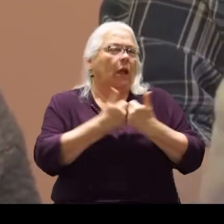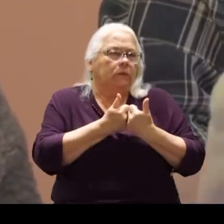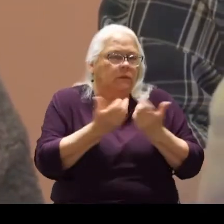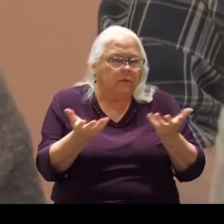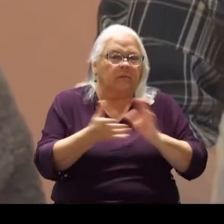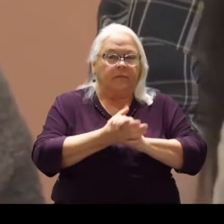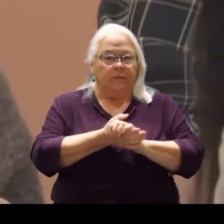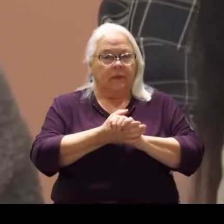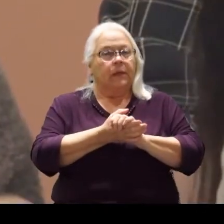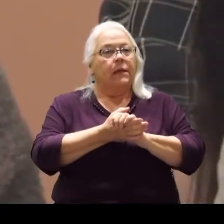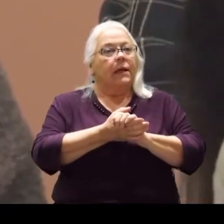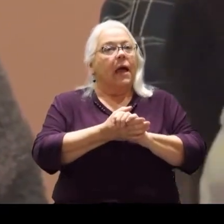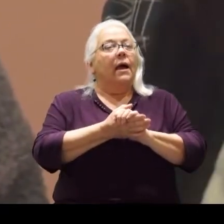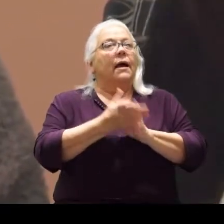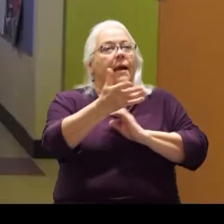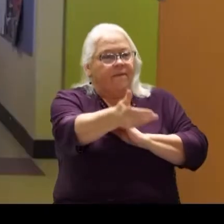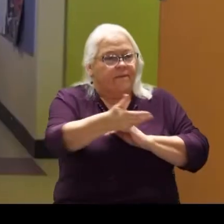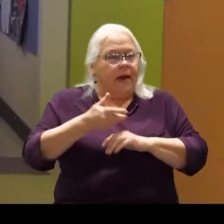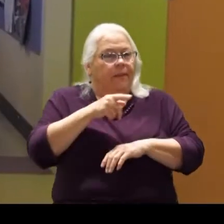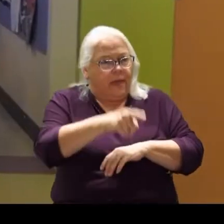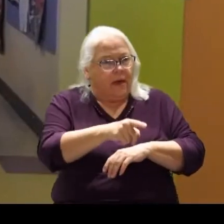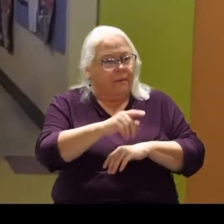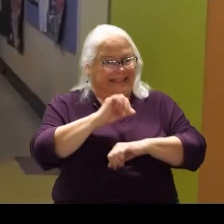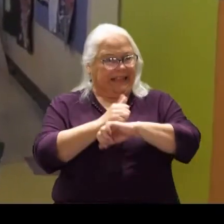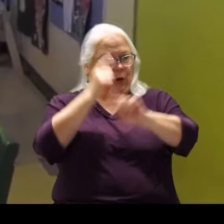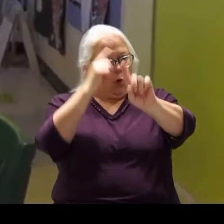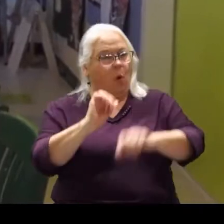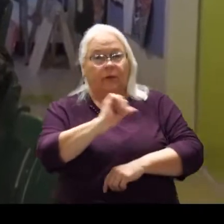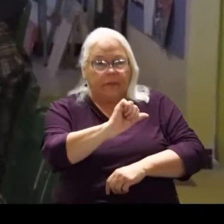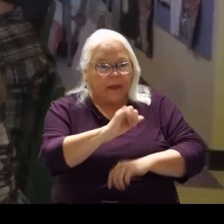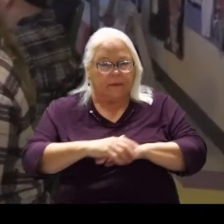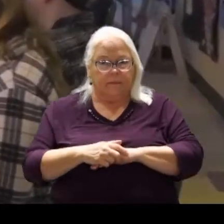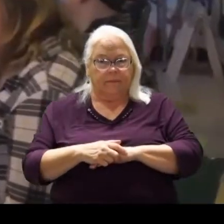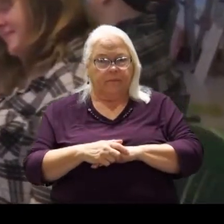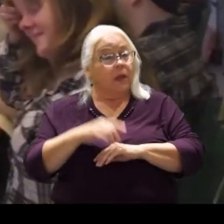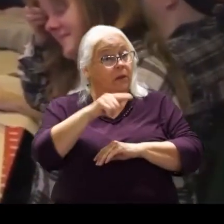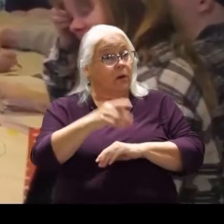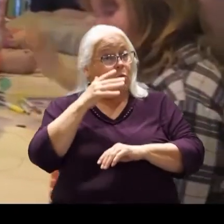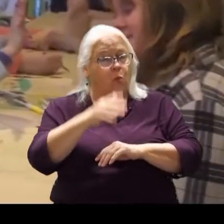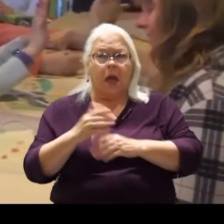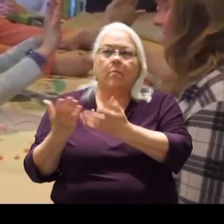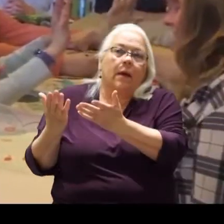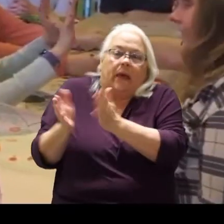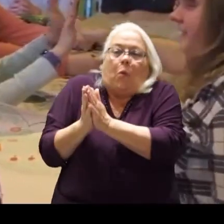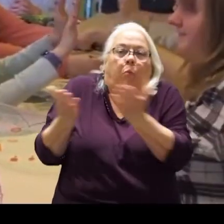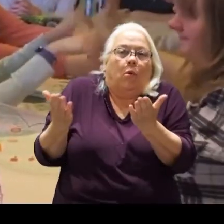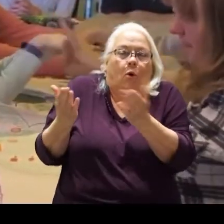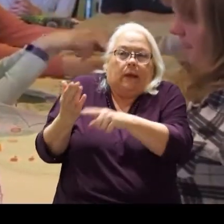The last thing that I would suggest to anybody working with individuals with neurodiversity or challenges is to